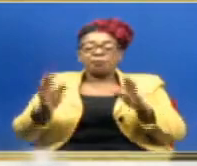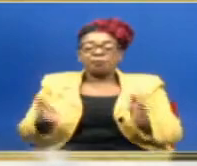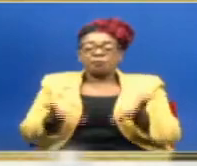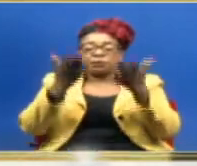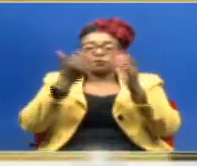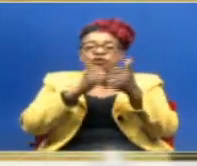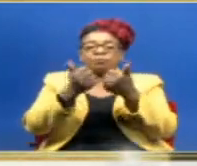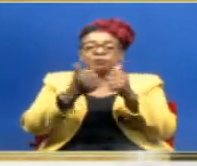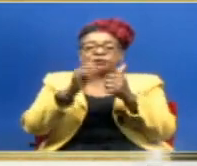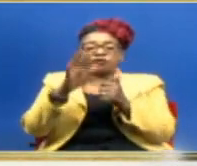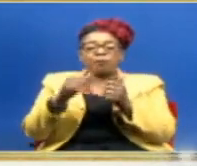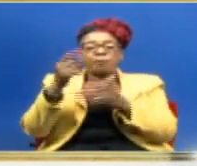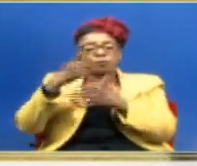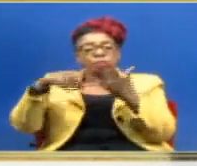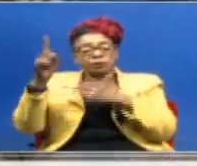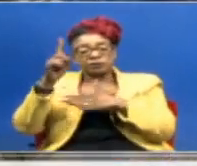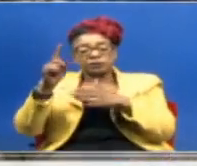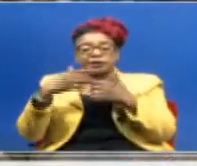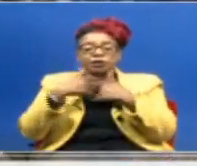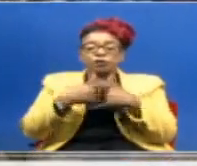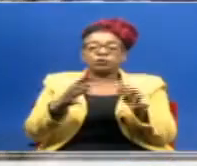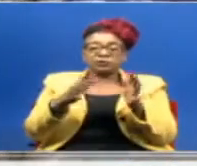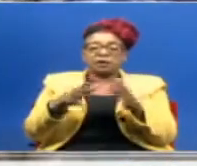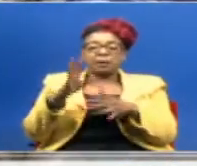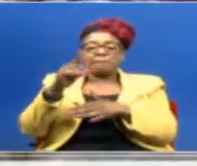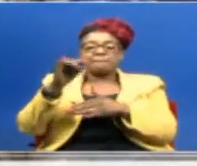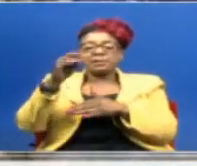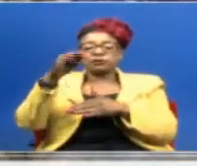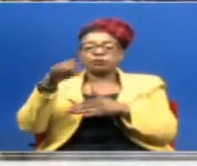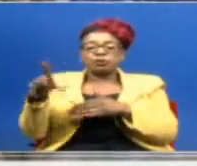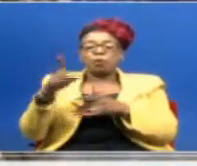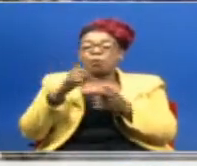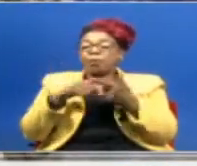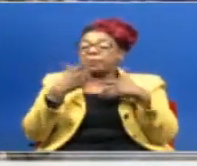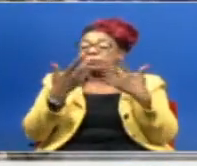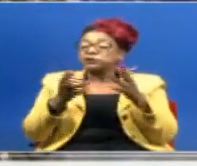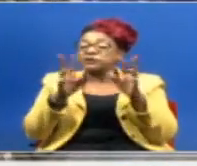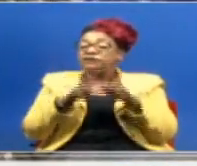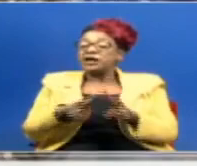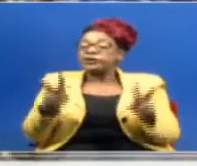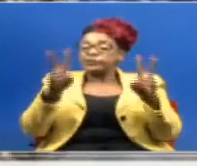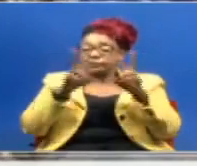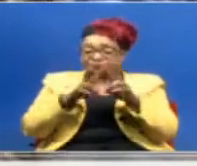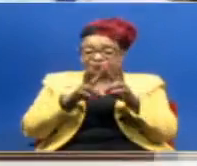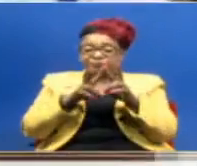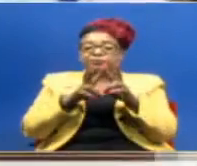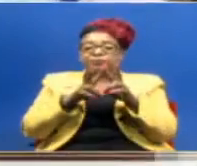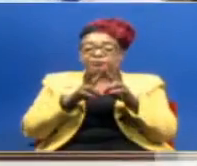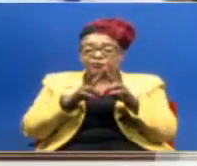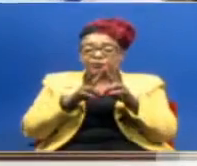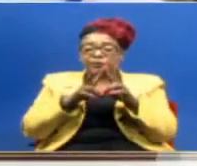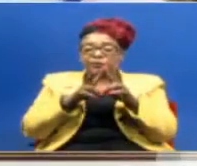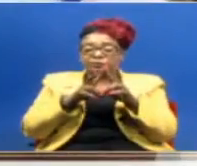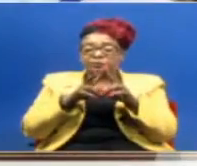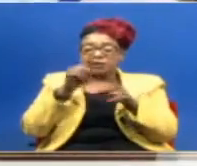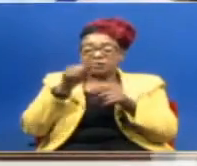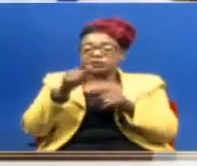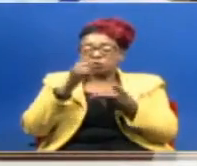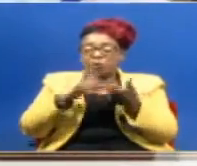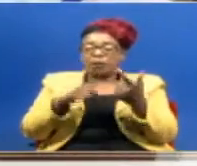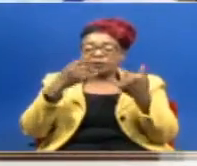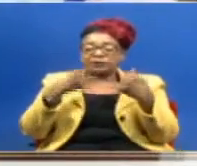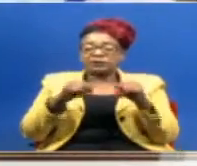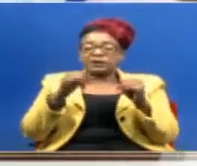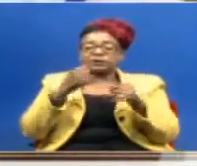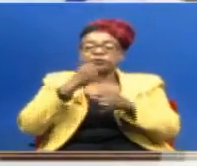of winning and losing medals and trophies, but what about the values in sports, the sportsmanship? That's what we are trying to promote, as also